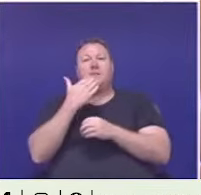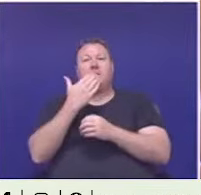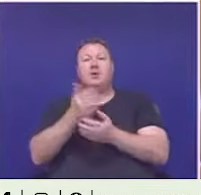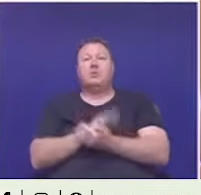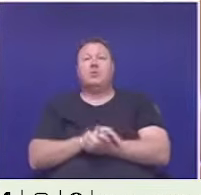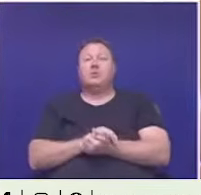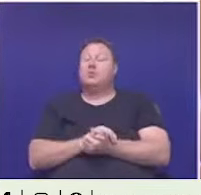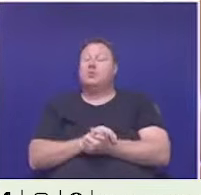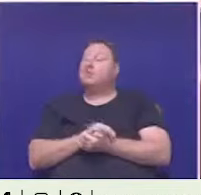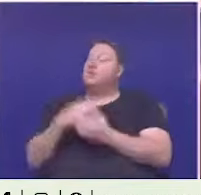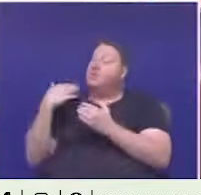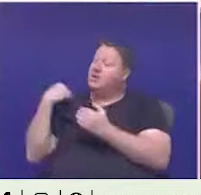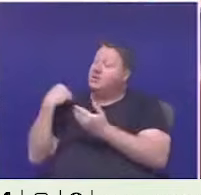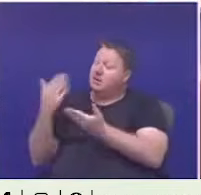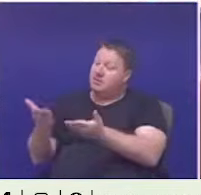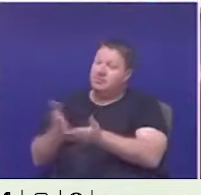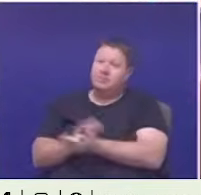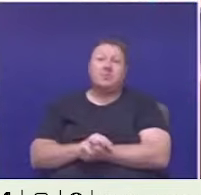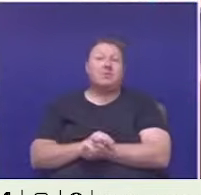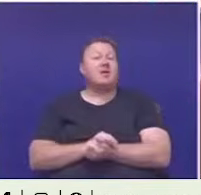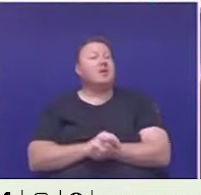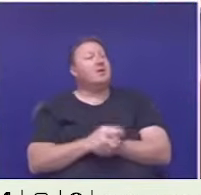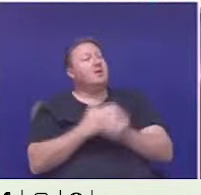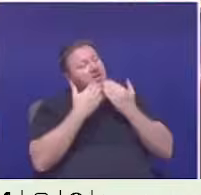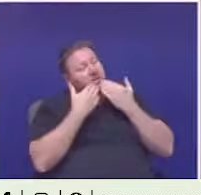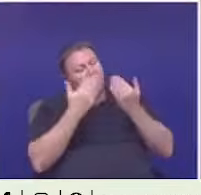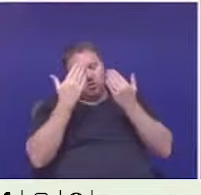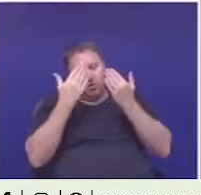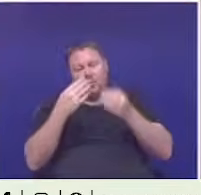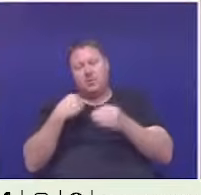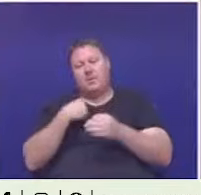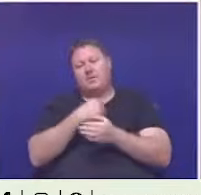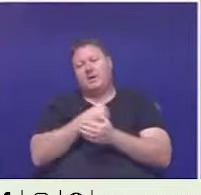Minister. Thank you very much, Honourable Member.